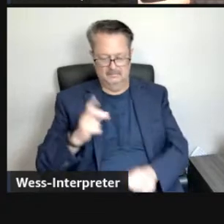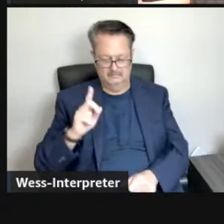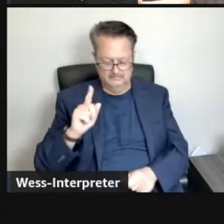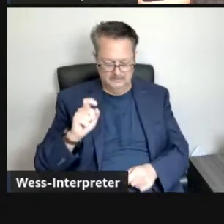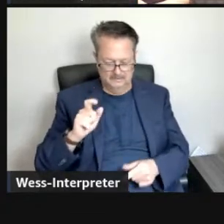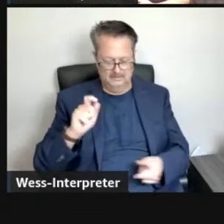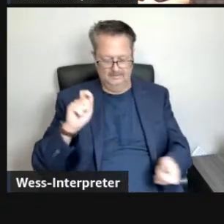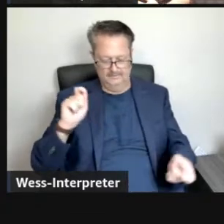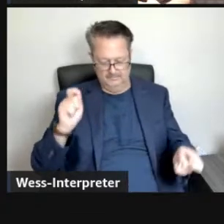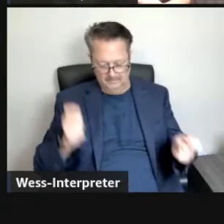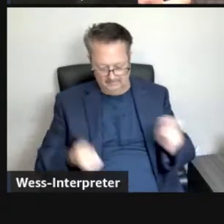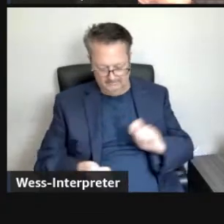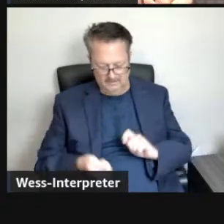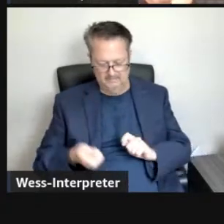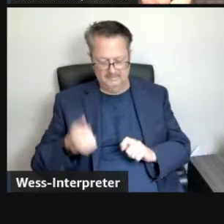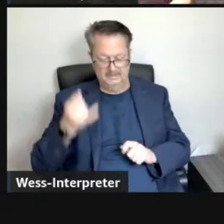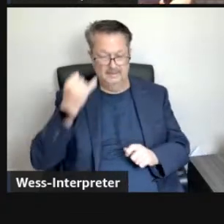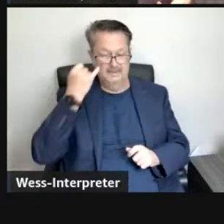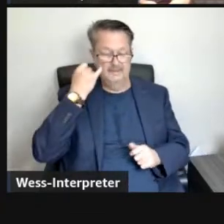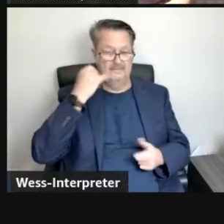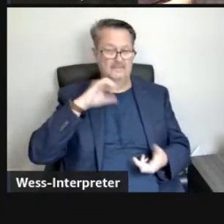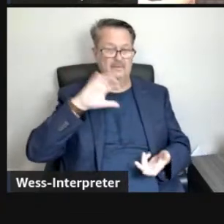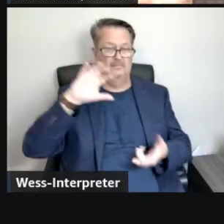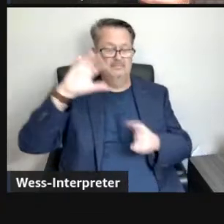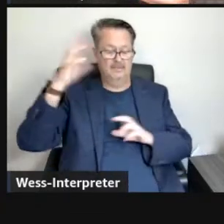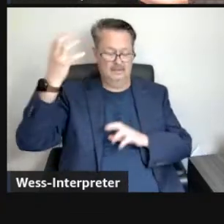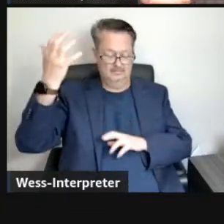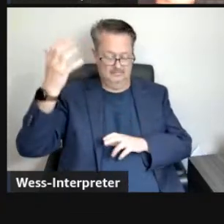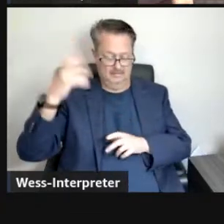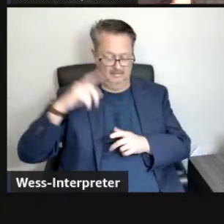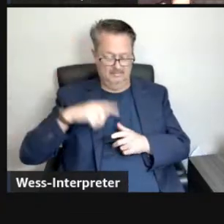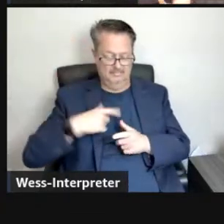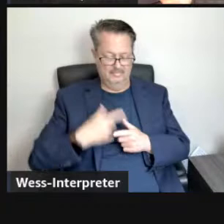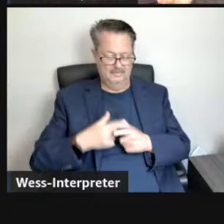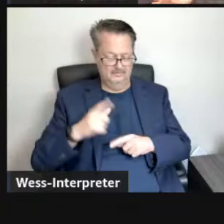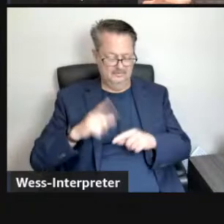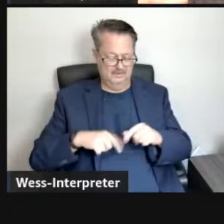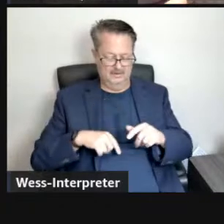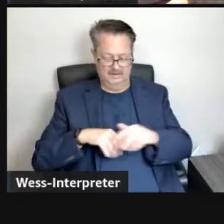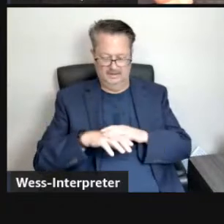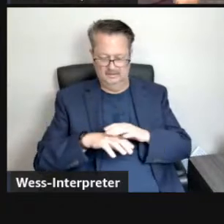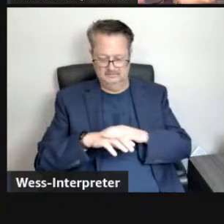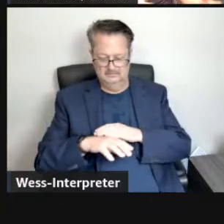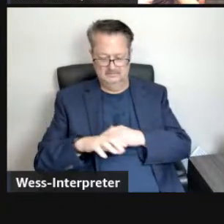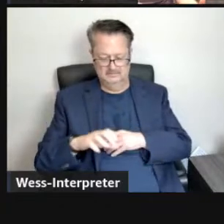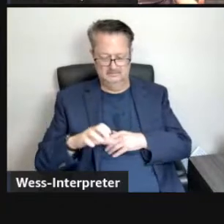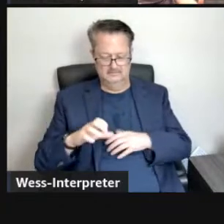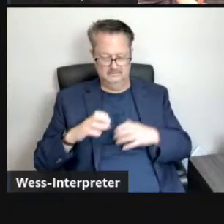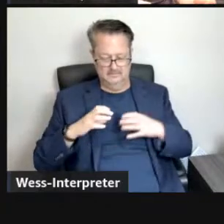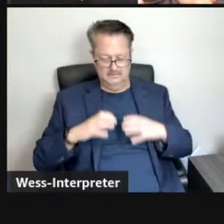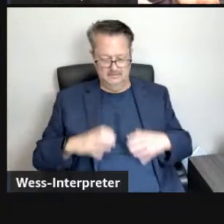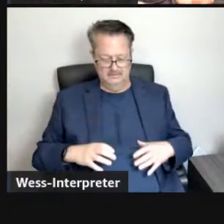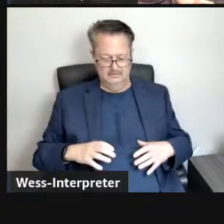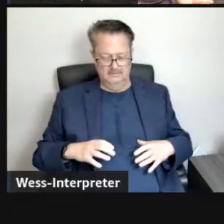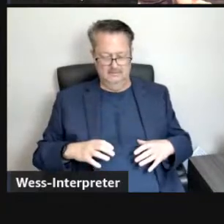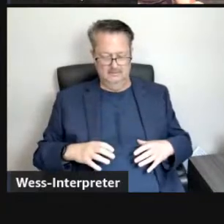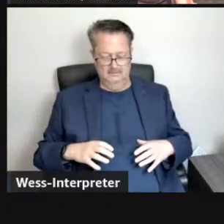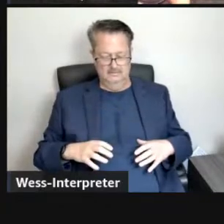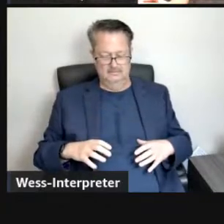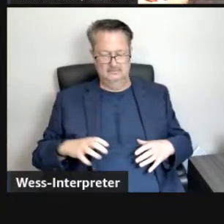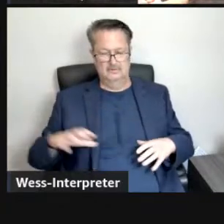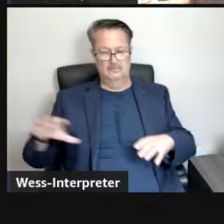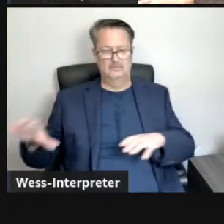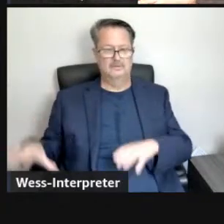if you mess one up, you can lose access to the cluster. So we're taking all of that and we're moving that into the EKS